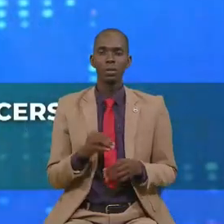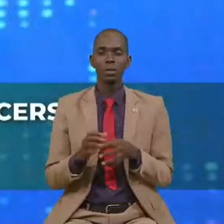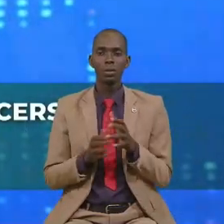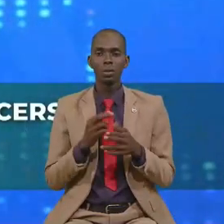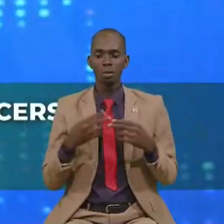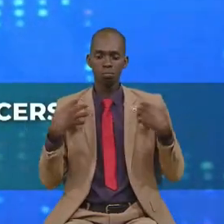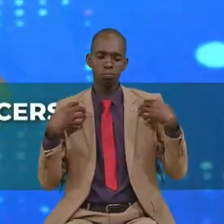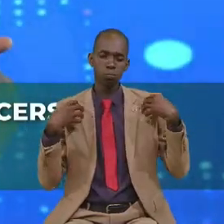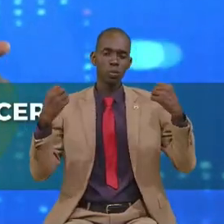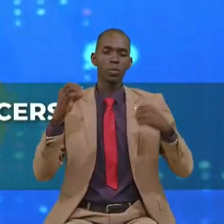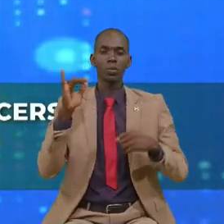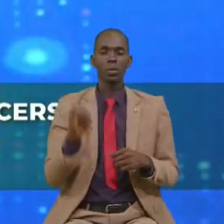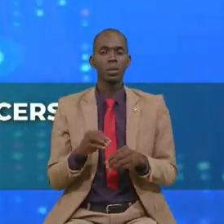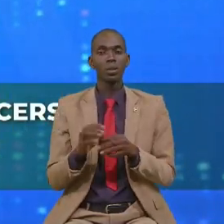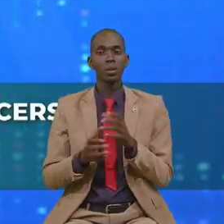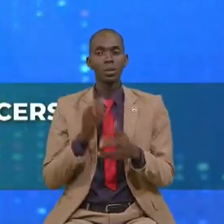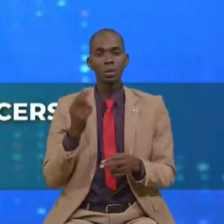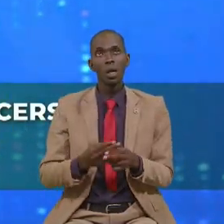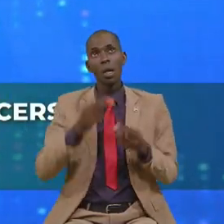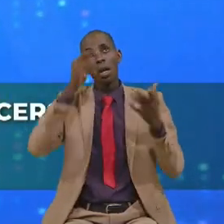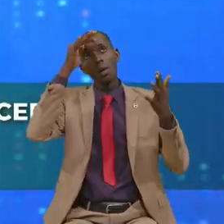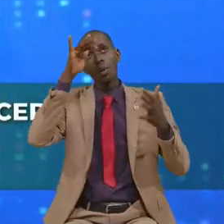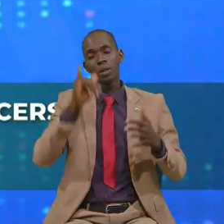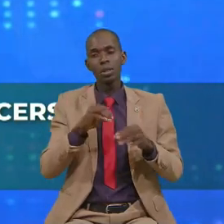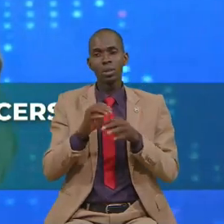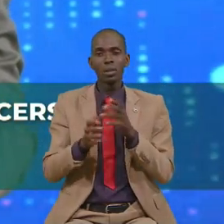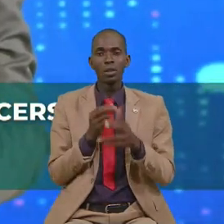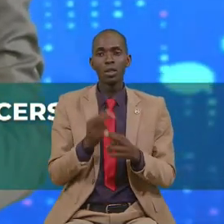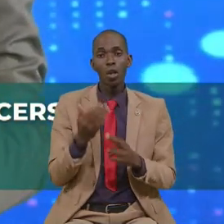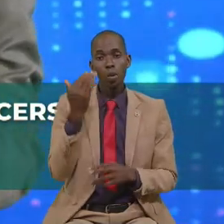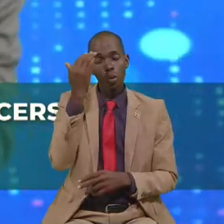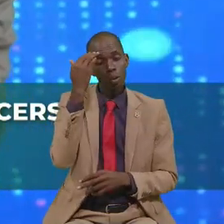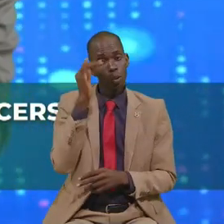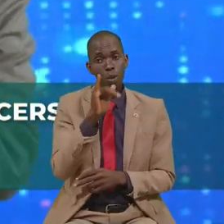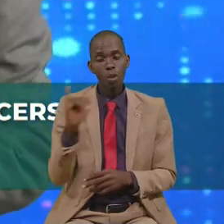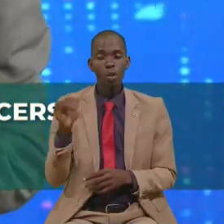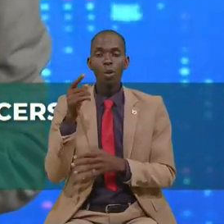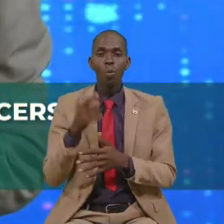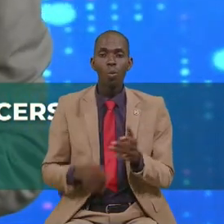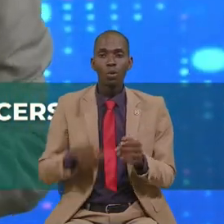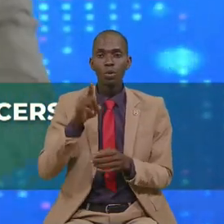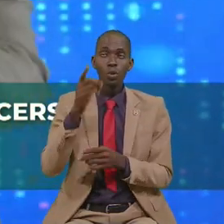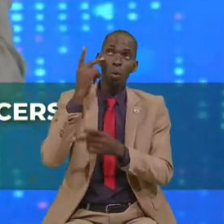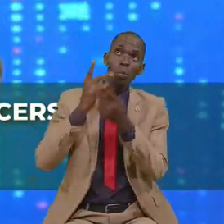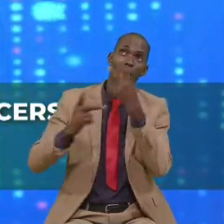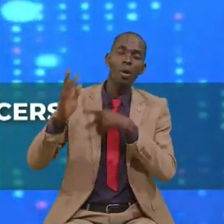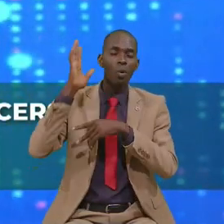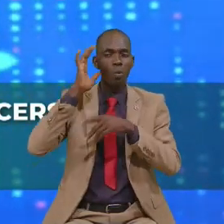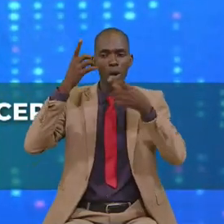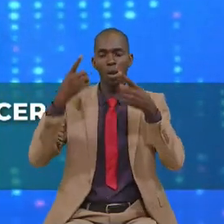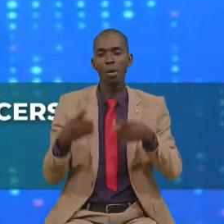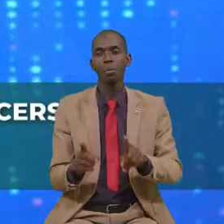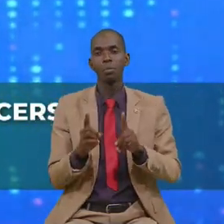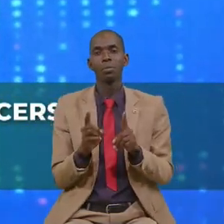courageously, expectantly, knowing what your prophesy will come to pass. He